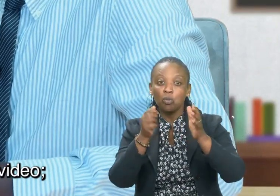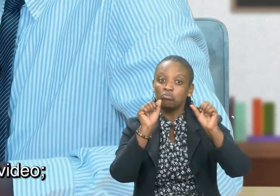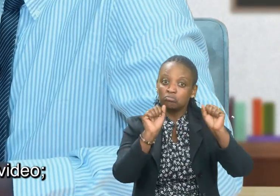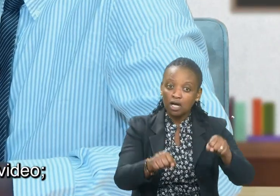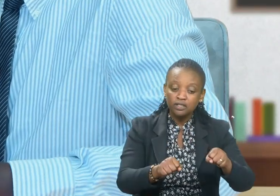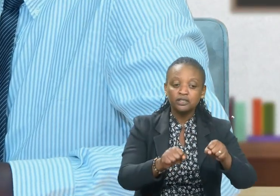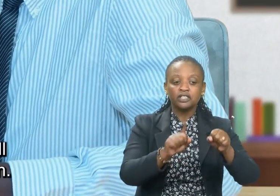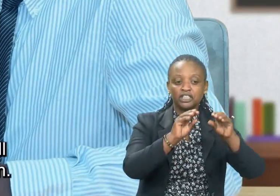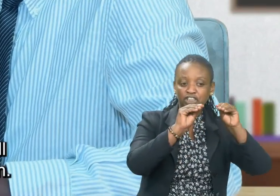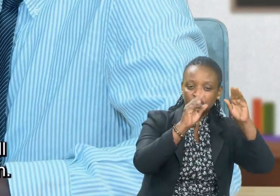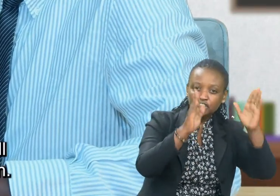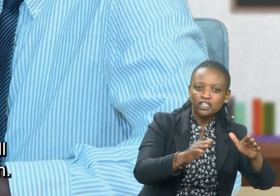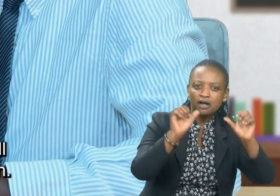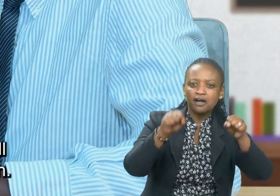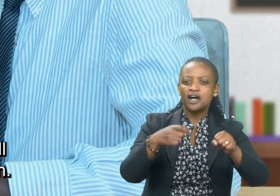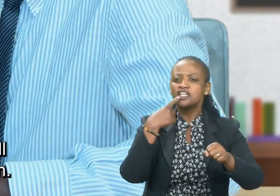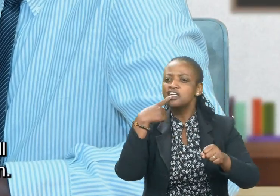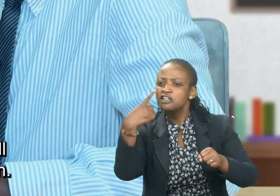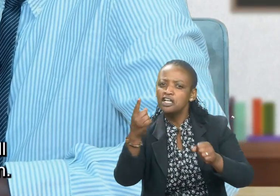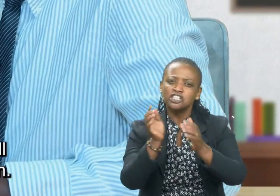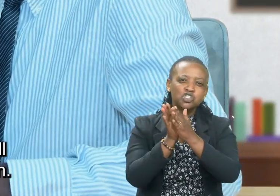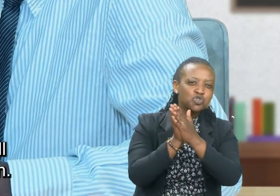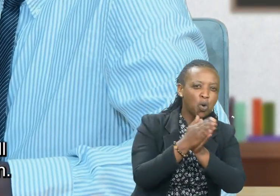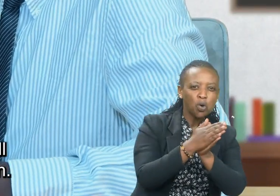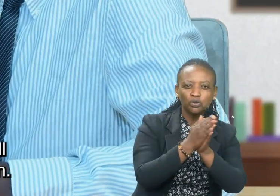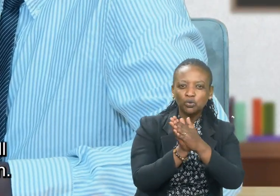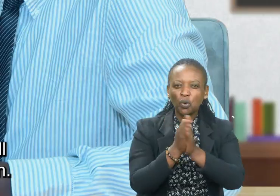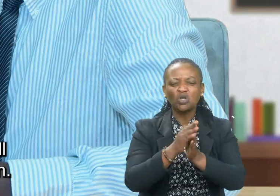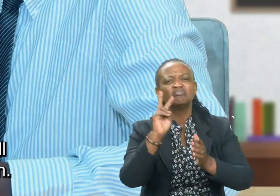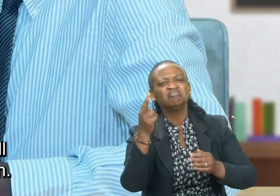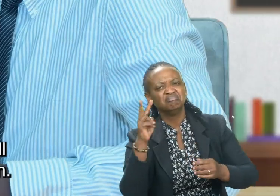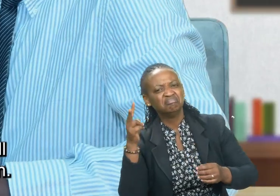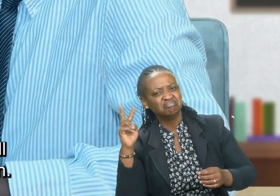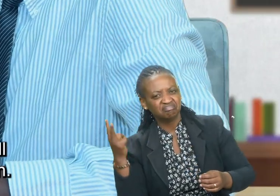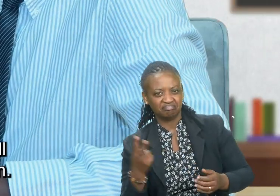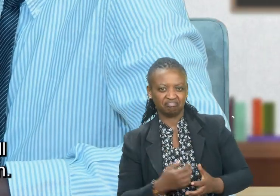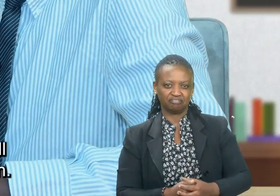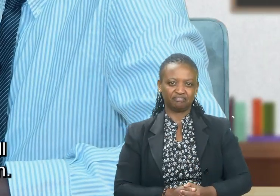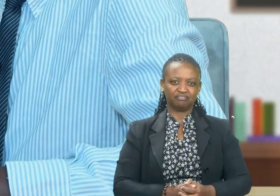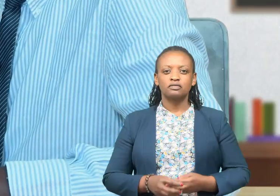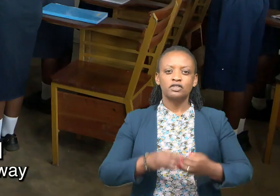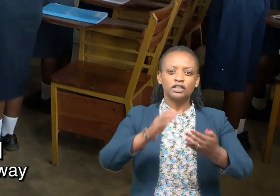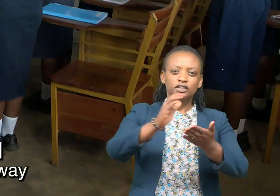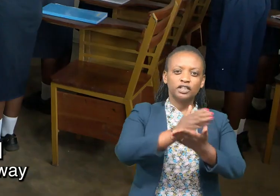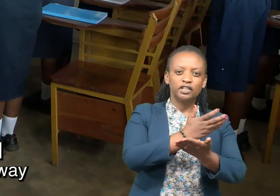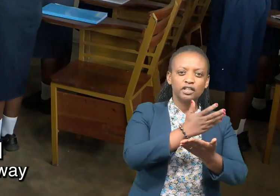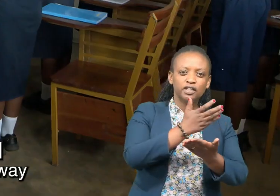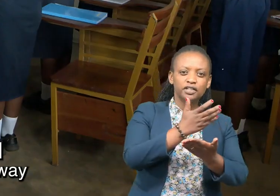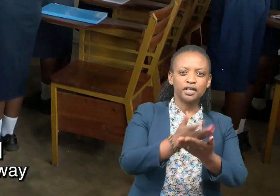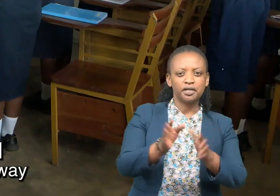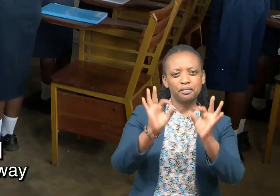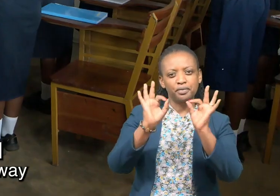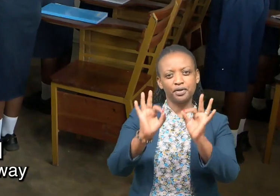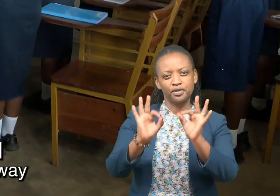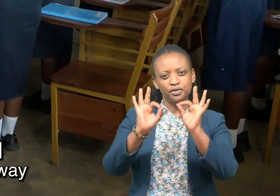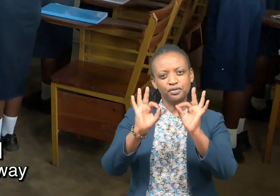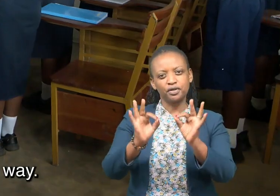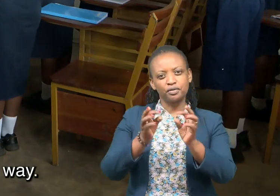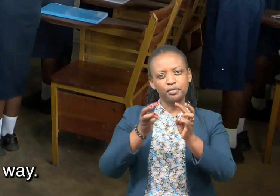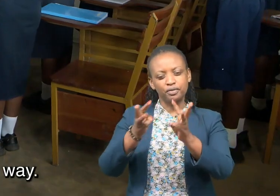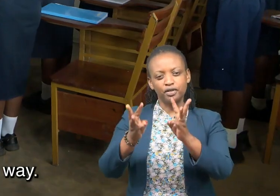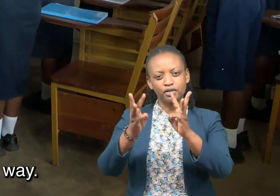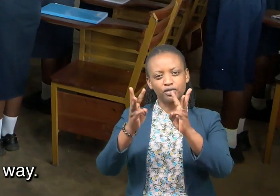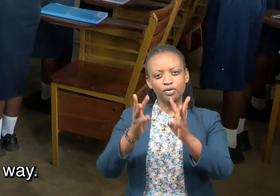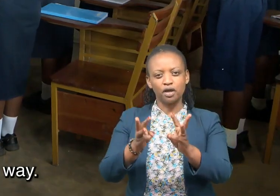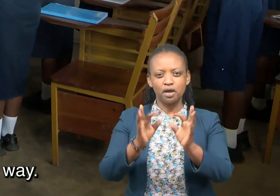video, a teacher can tell a story, and so on. Sharing the polite way,